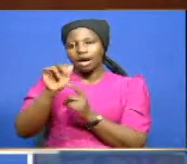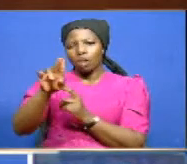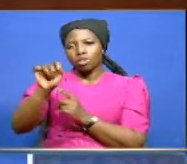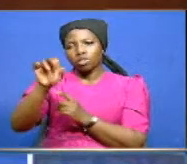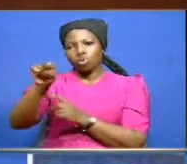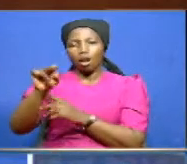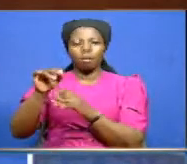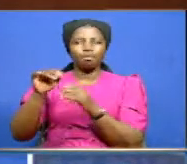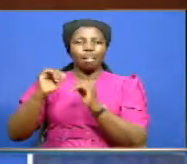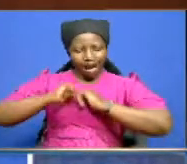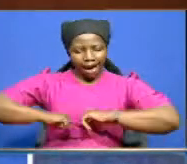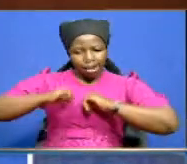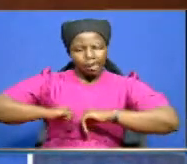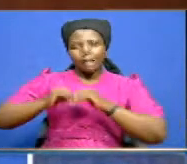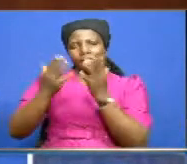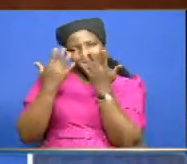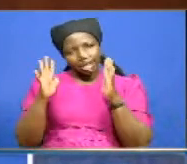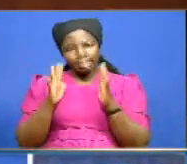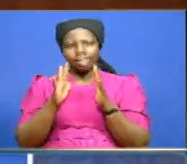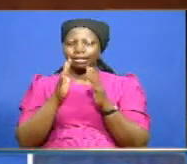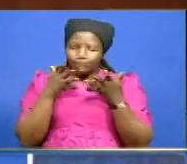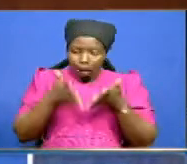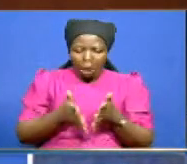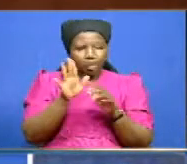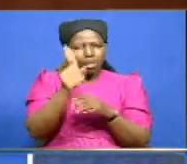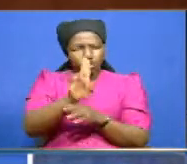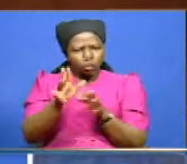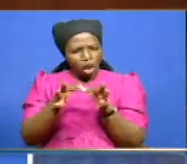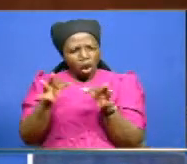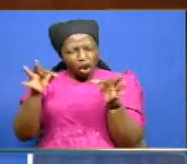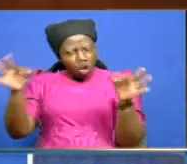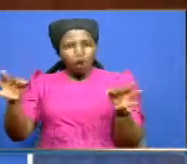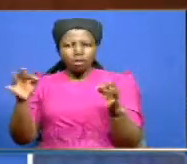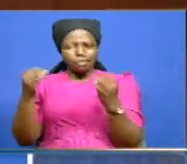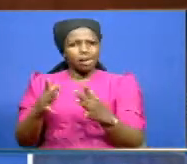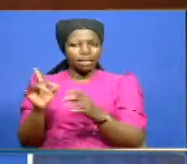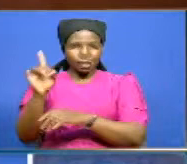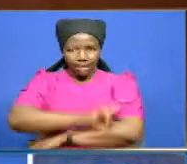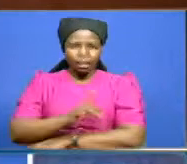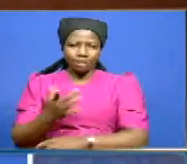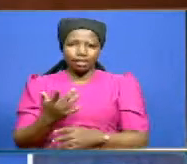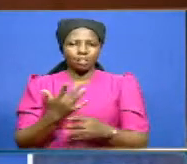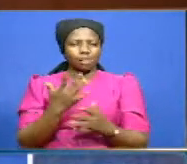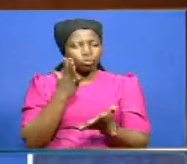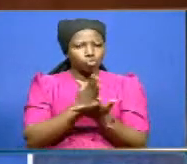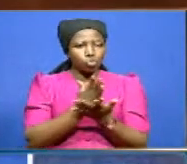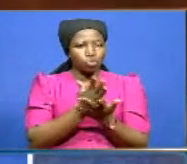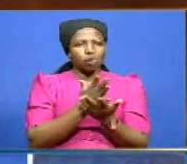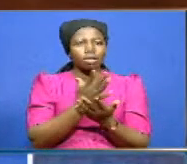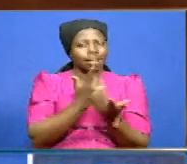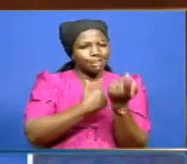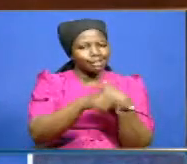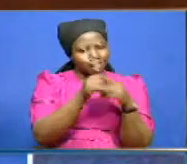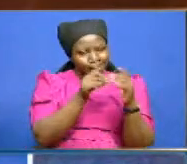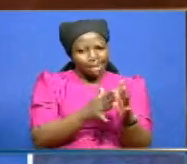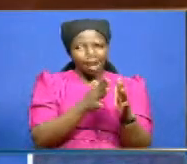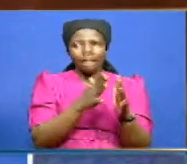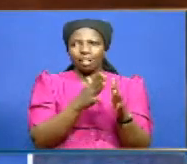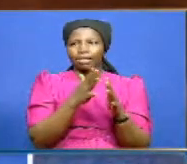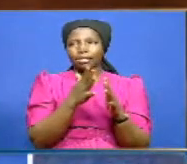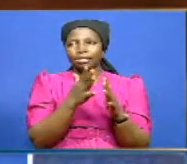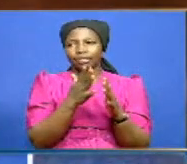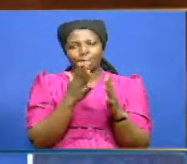finalized. Currently, it takes so many days, notwithstanding an auction deal has been finalized. Today, as we